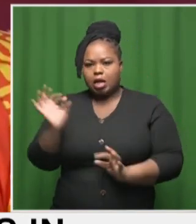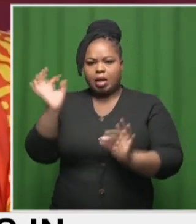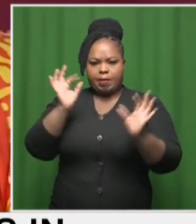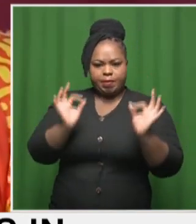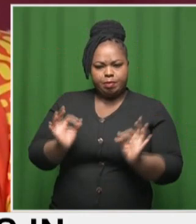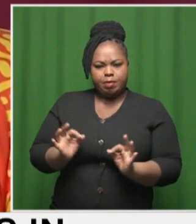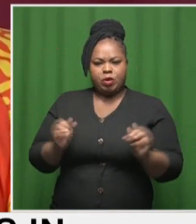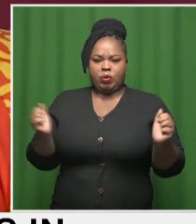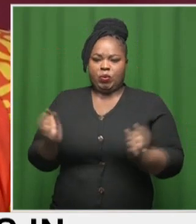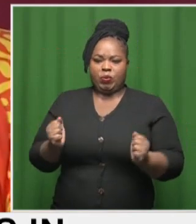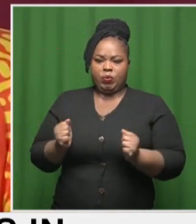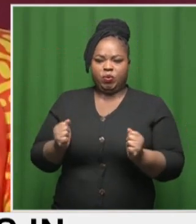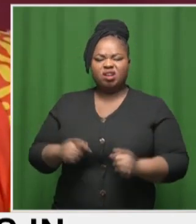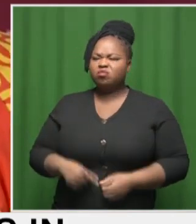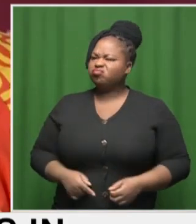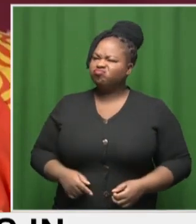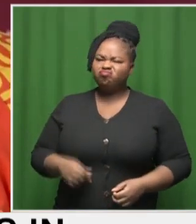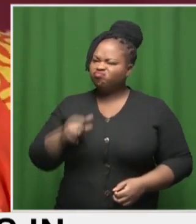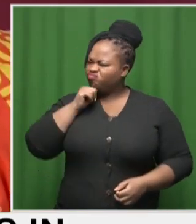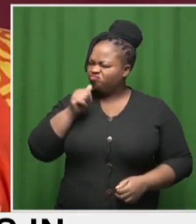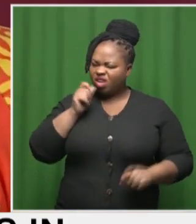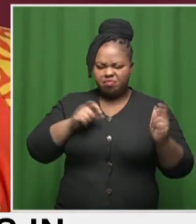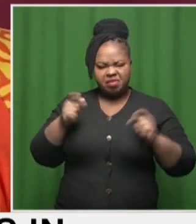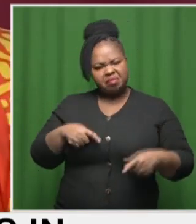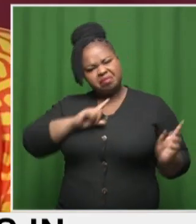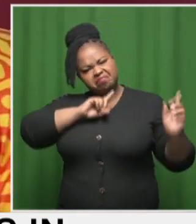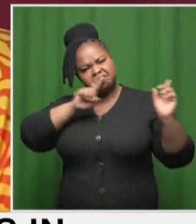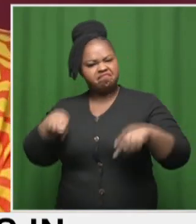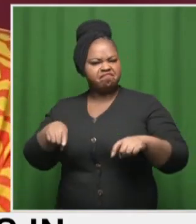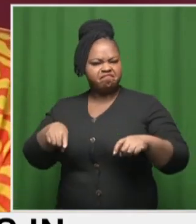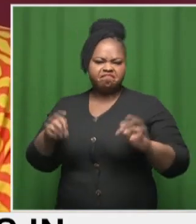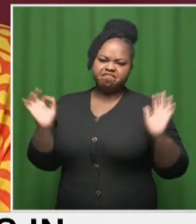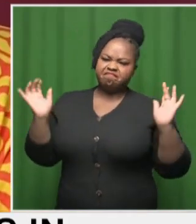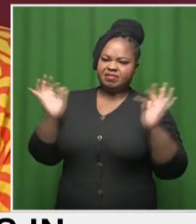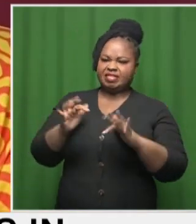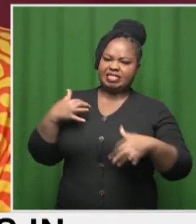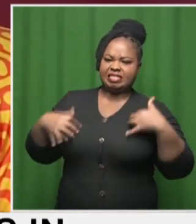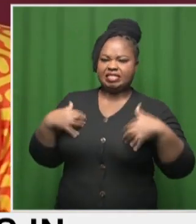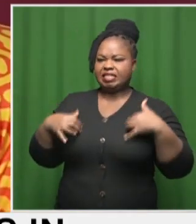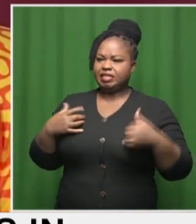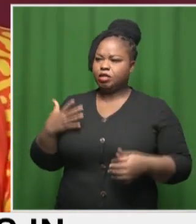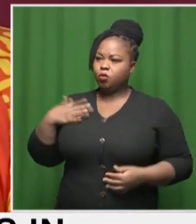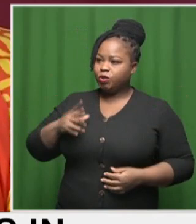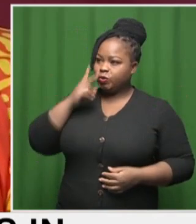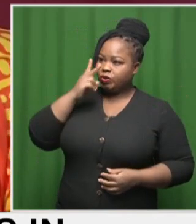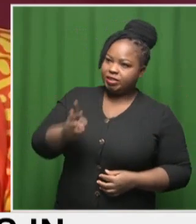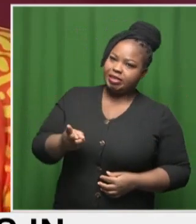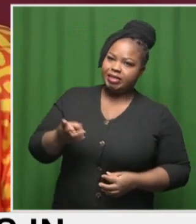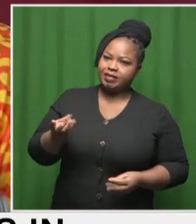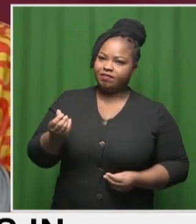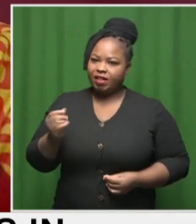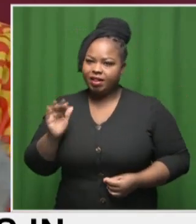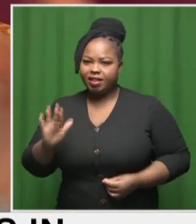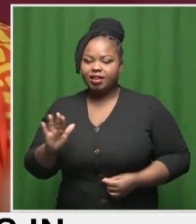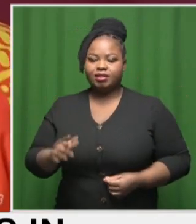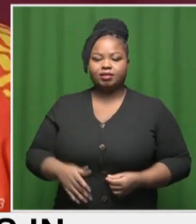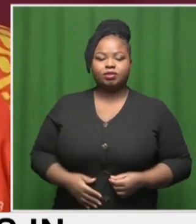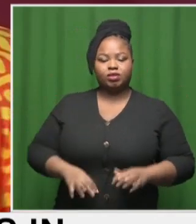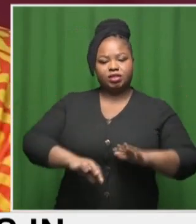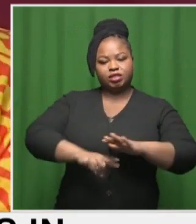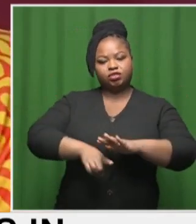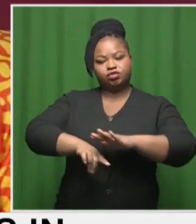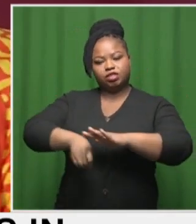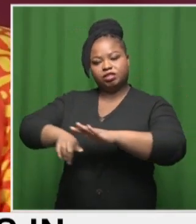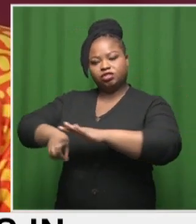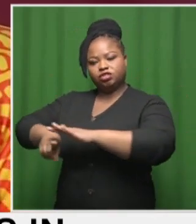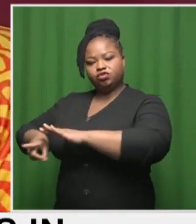out there, excited, wanted to see the trophy, they feel it. We went through the different districts of the